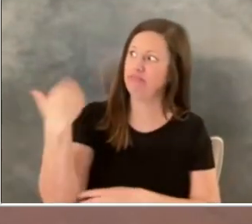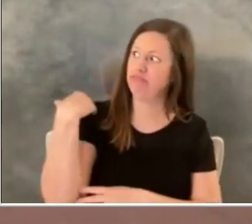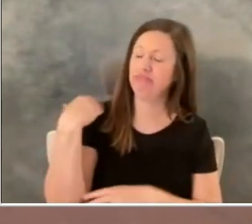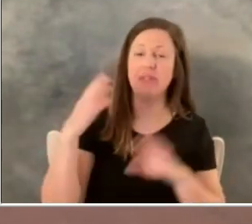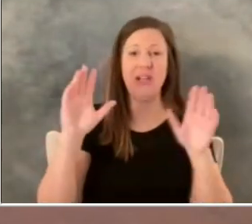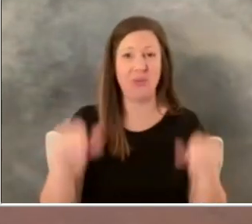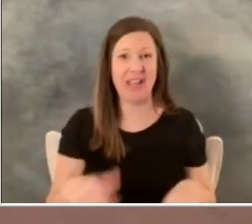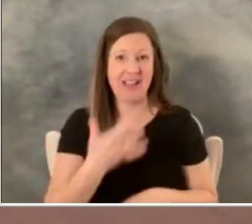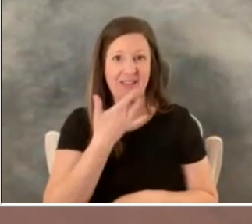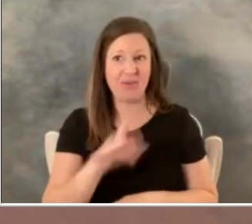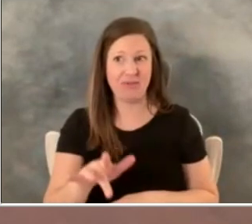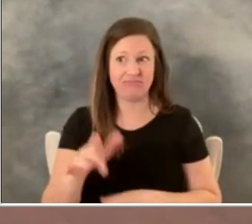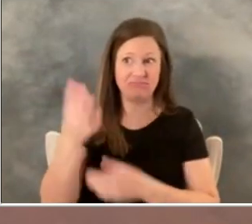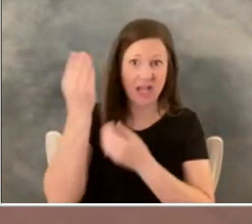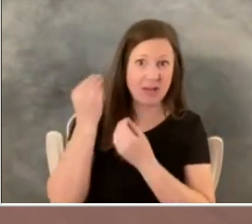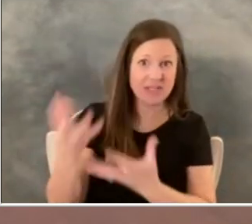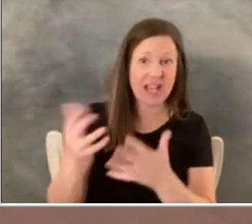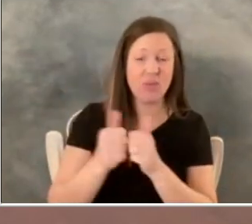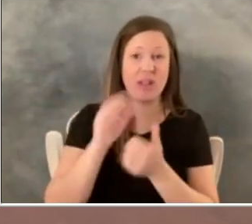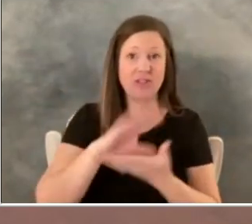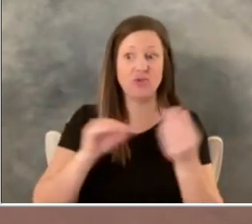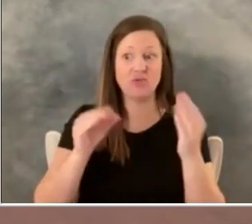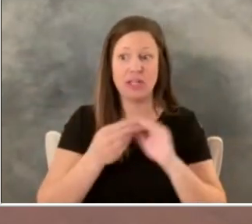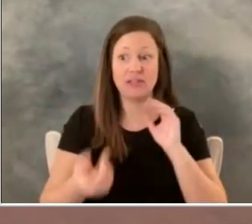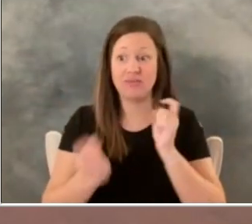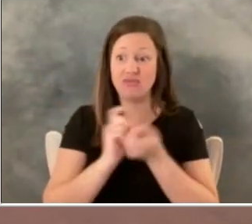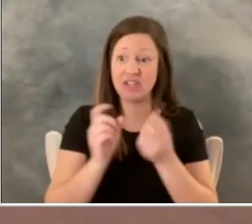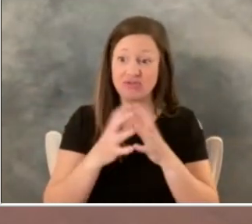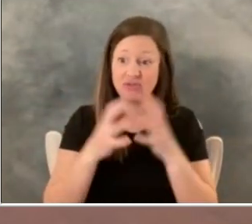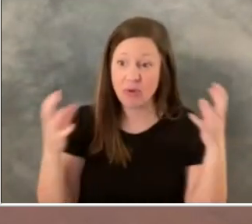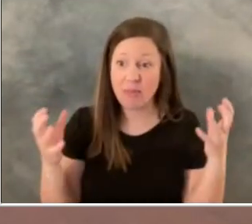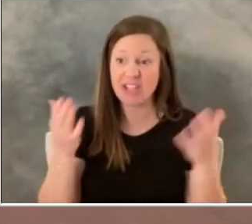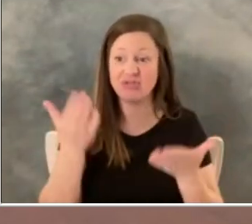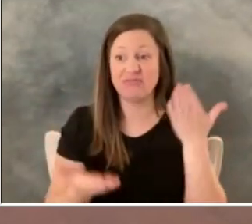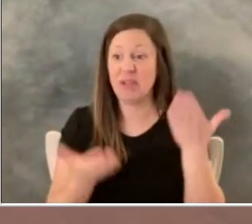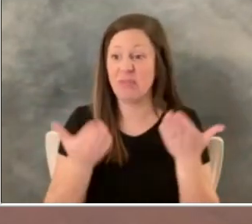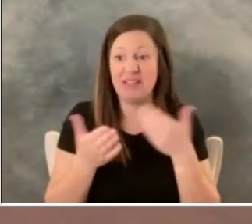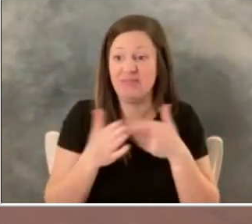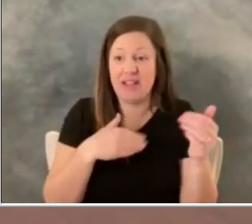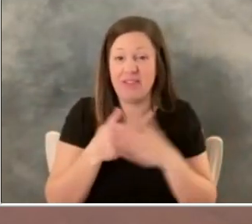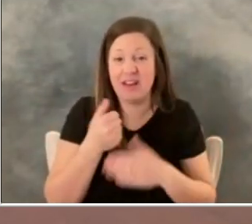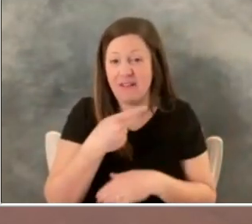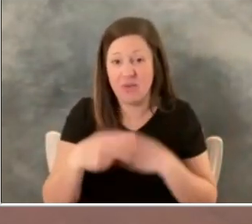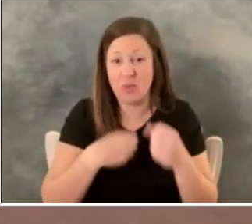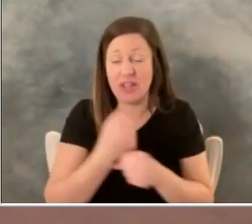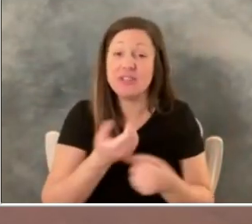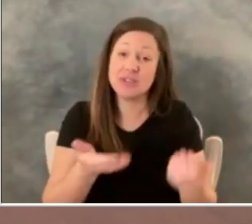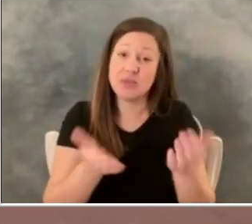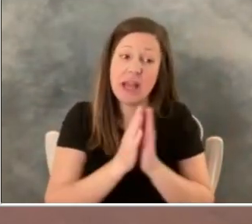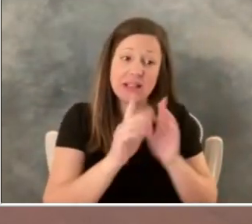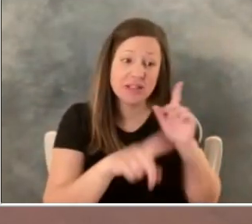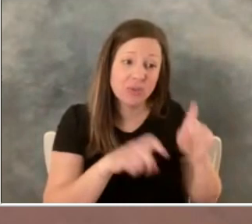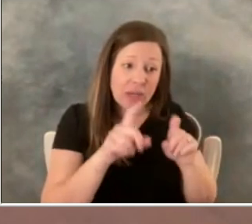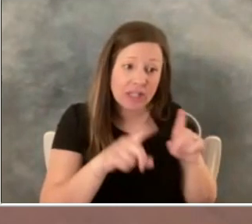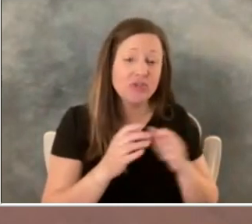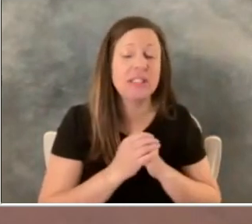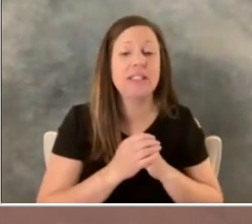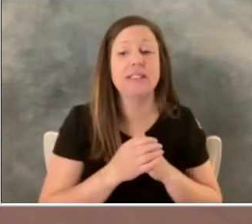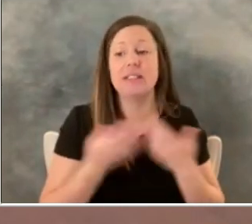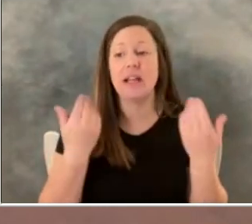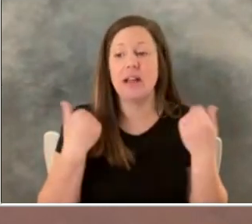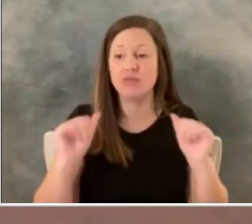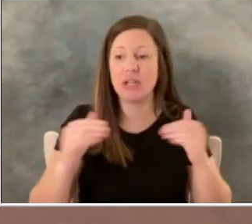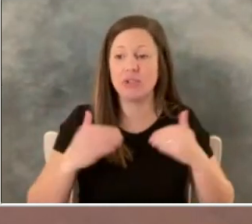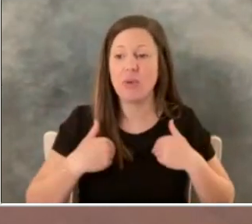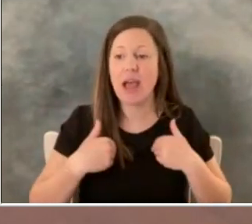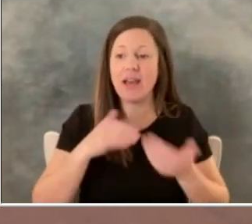with stories that have changed very much just in the matter of a few years. So ask questions, seek out providers